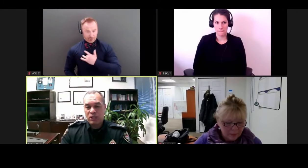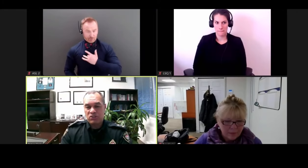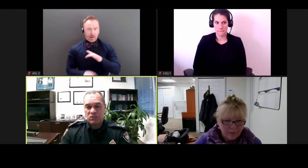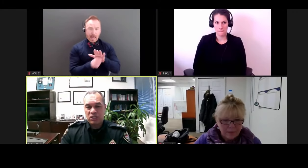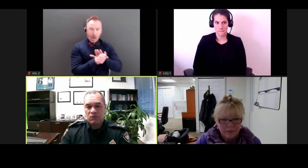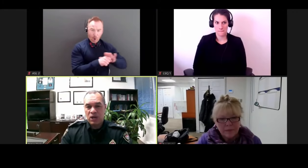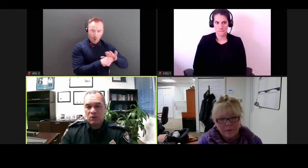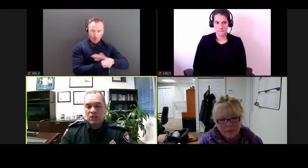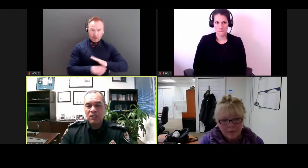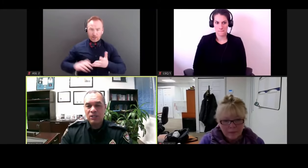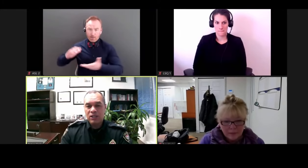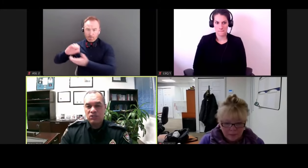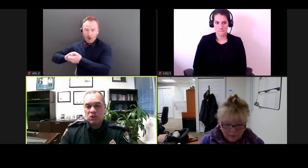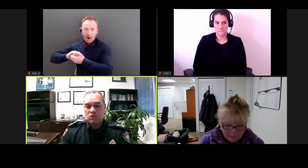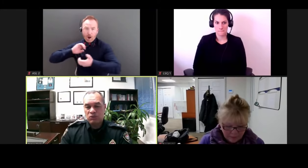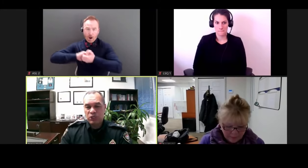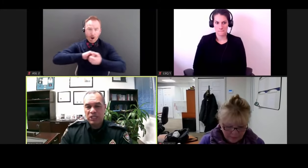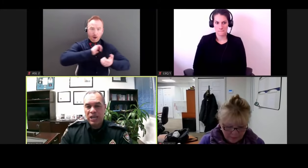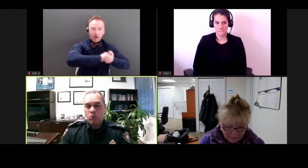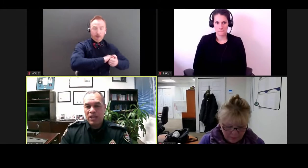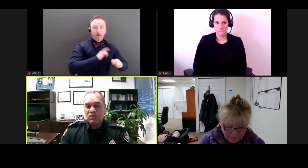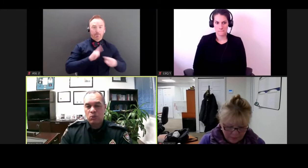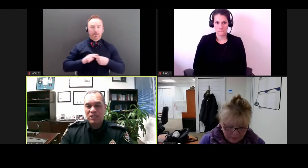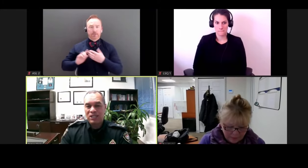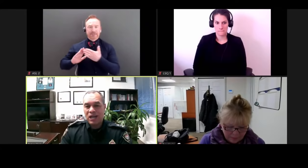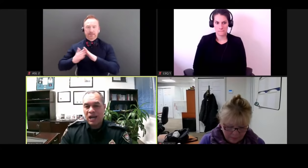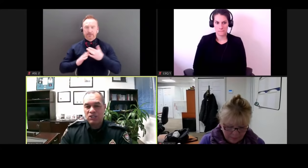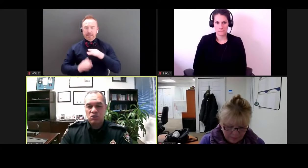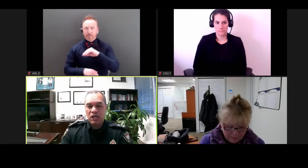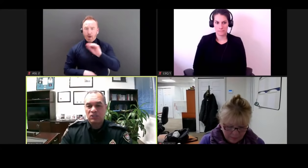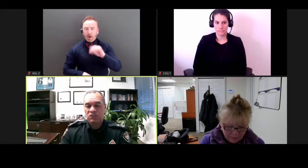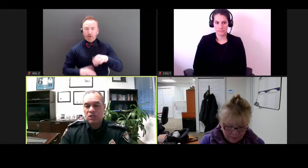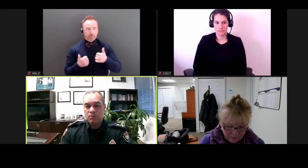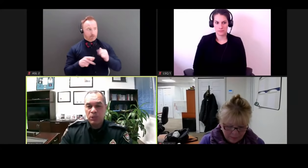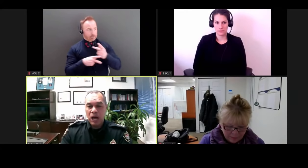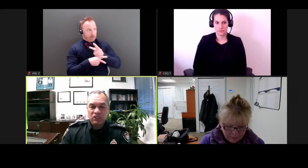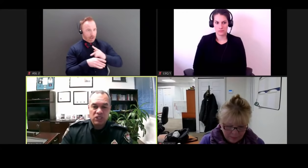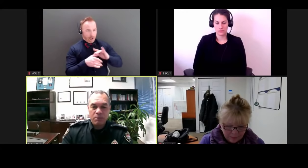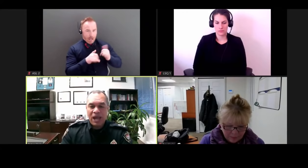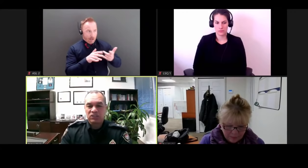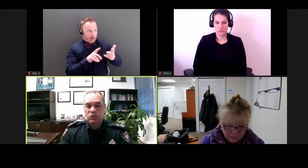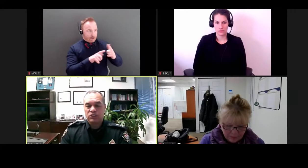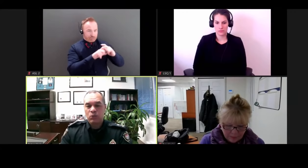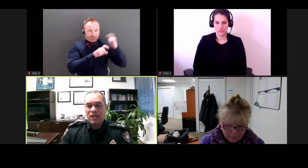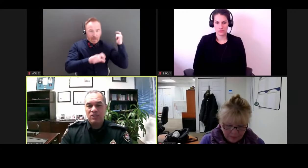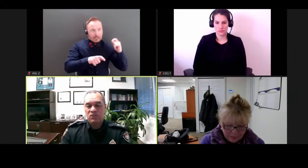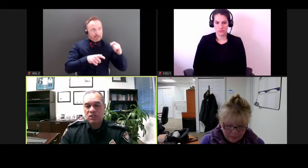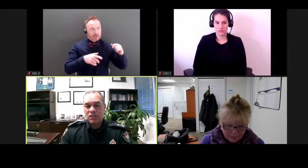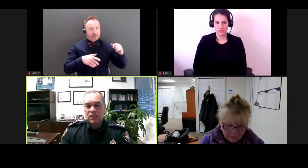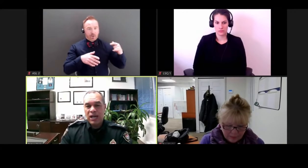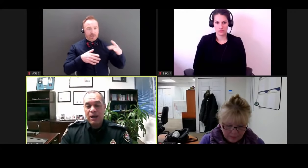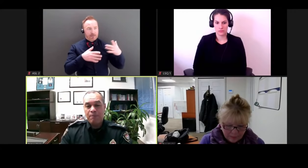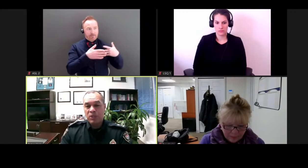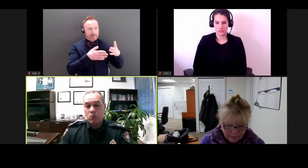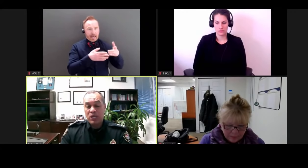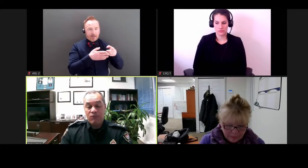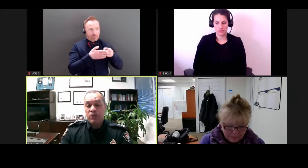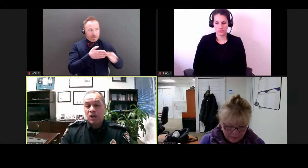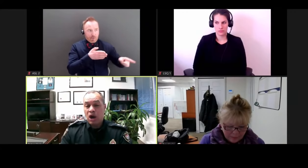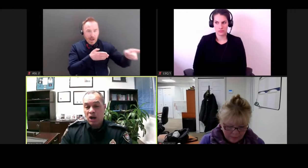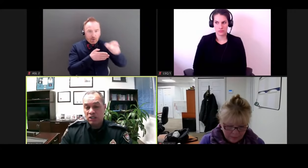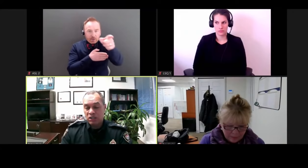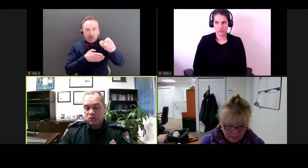as well as the city of Ottawa, in terms of looking at ways that we can guide trucks, block some access ways. We